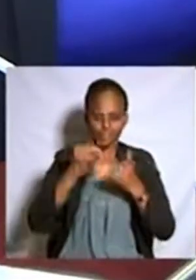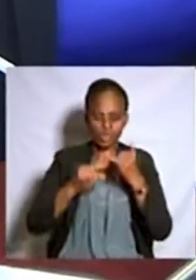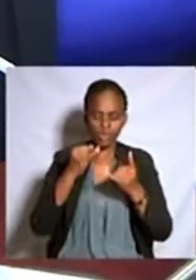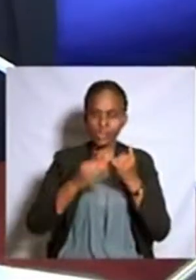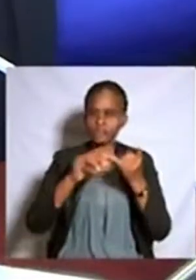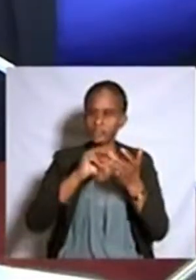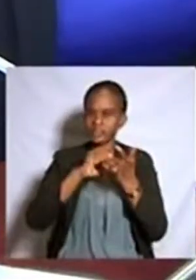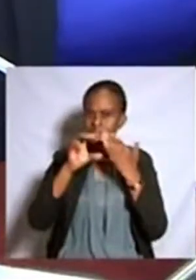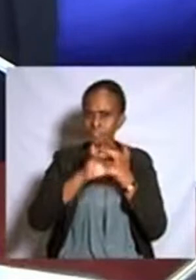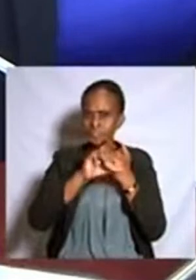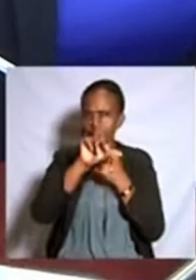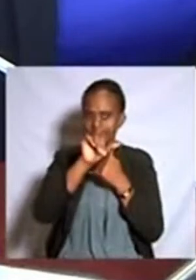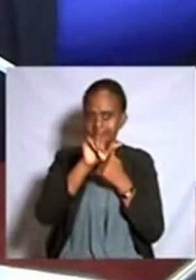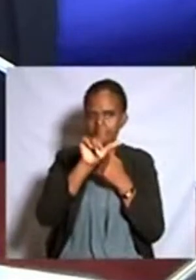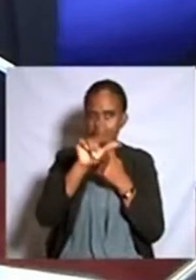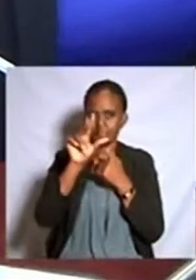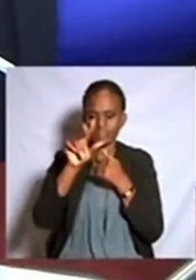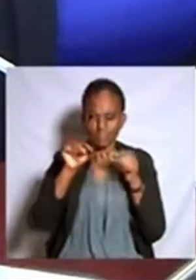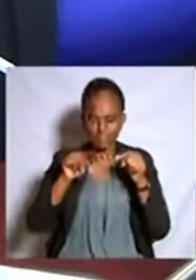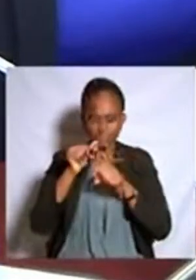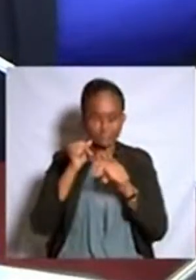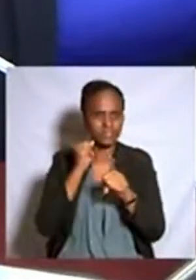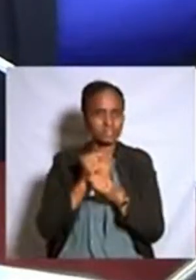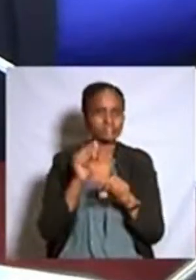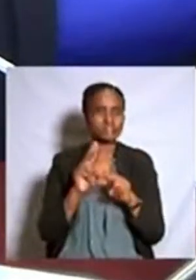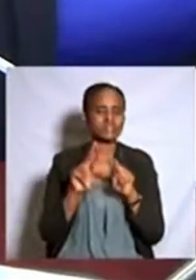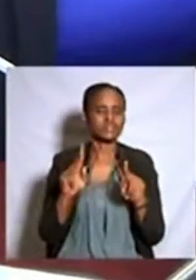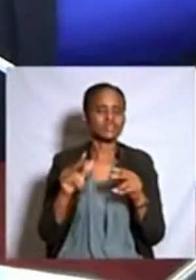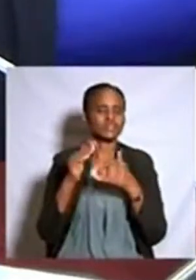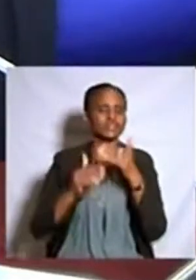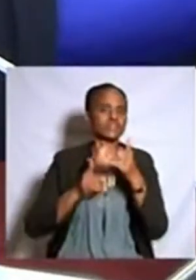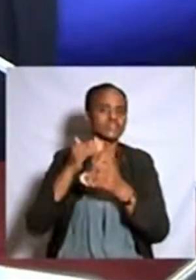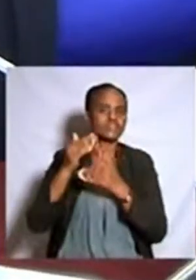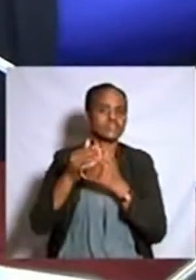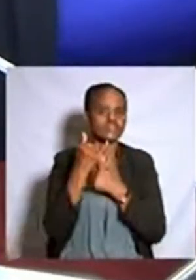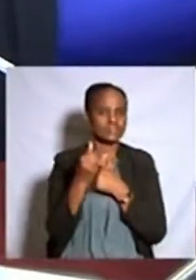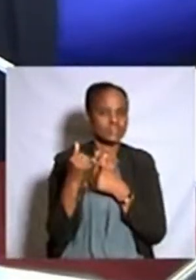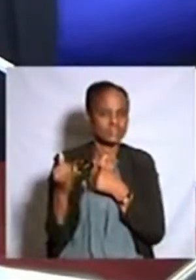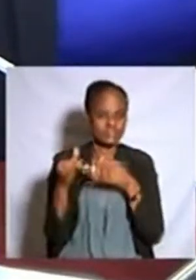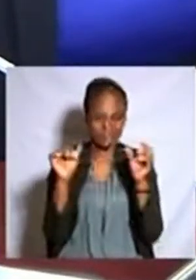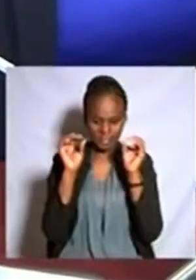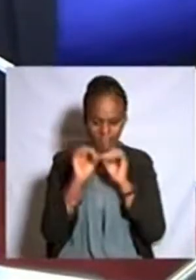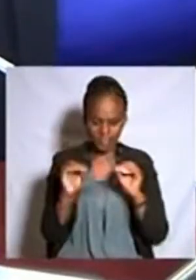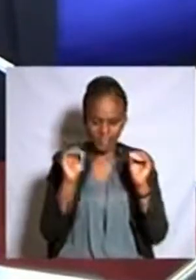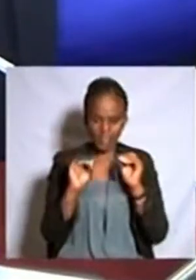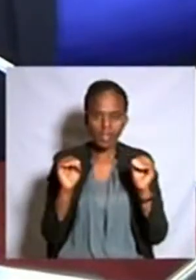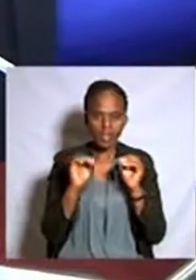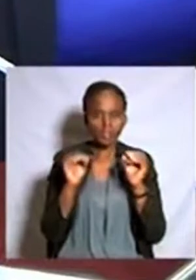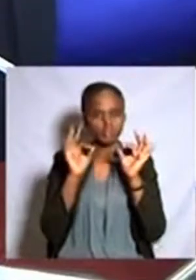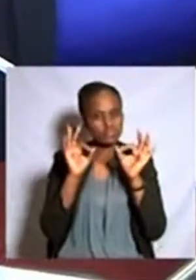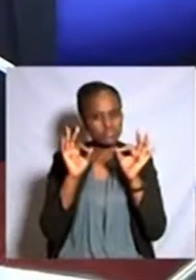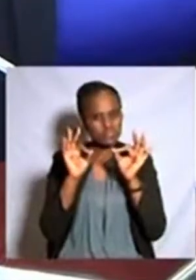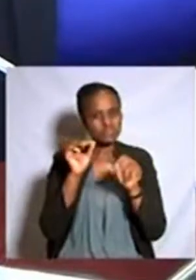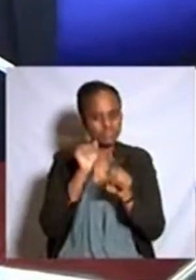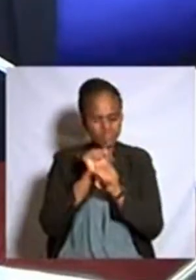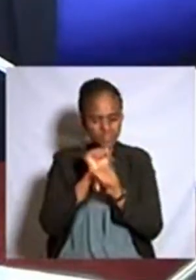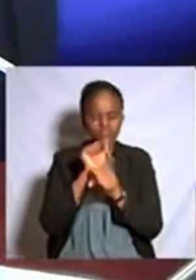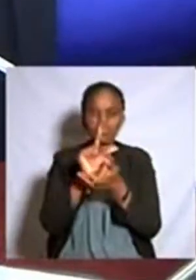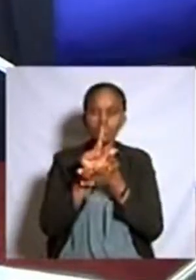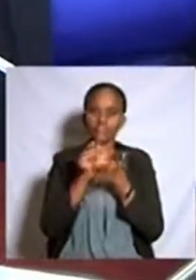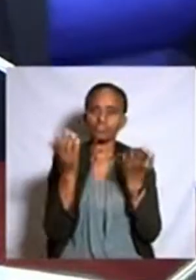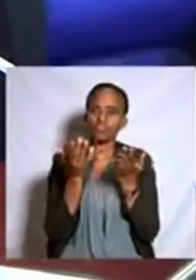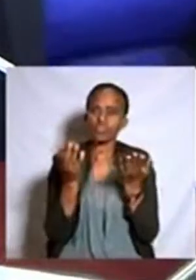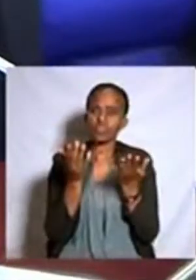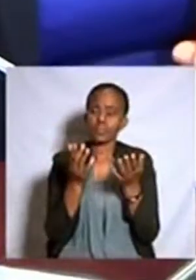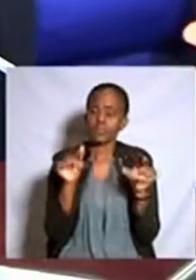March 2023, this year, Chair. The next item is the non-performing loans, mortgages. It's